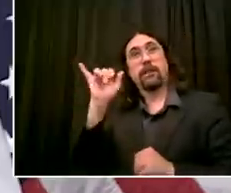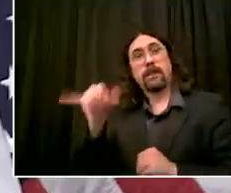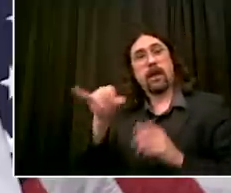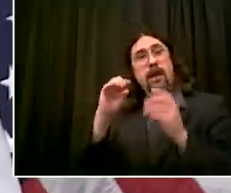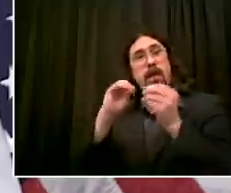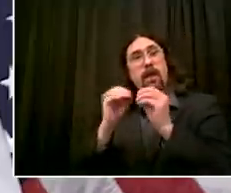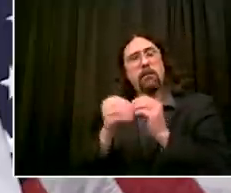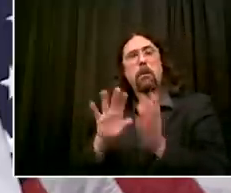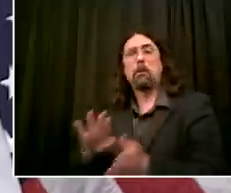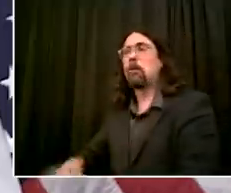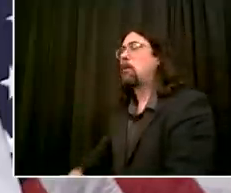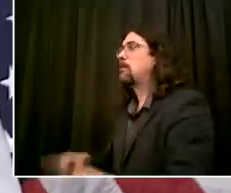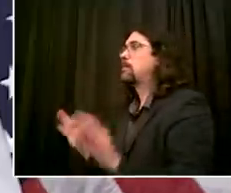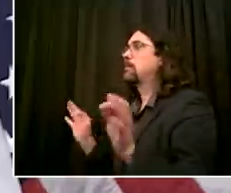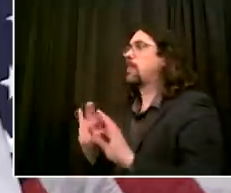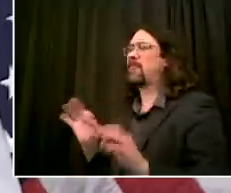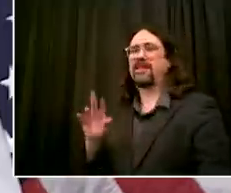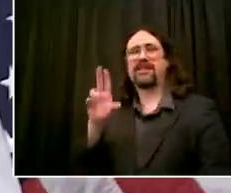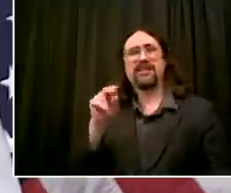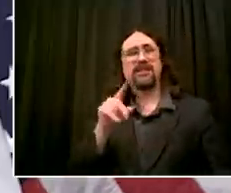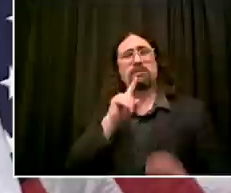Next, we have James from PIX